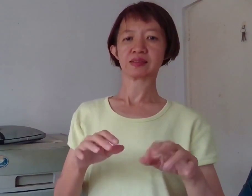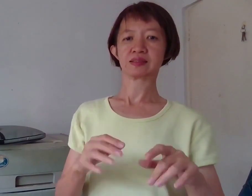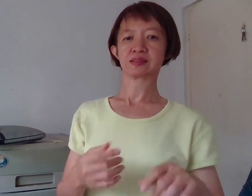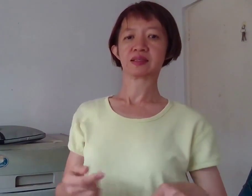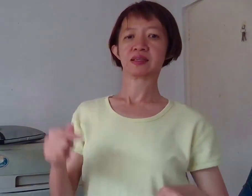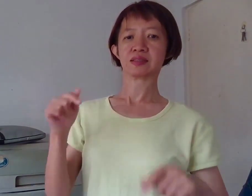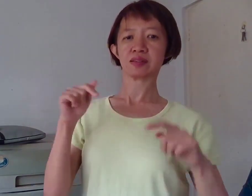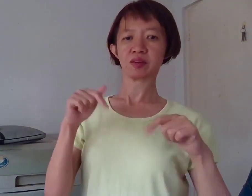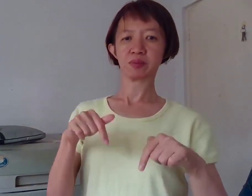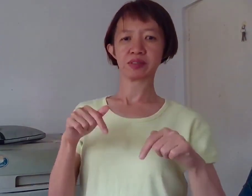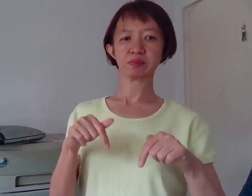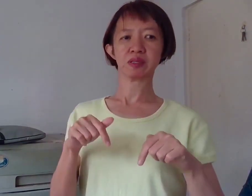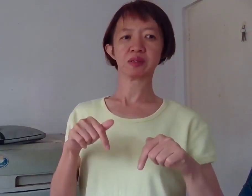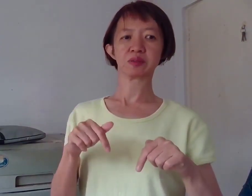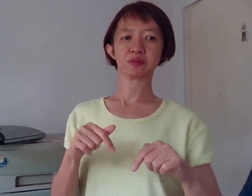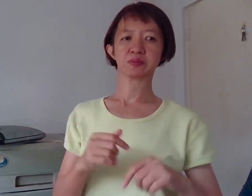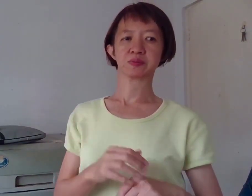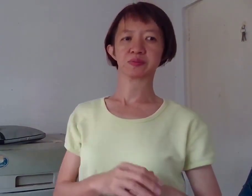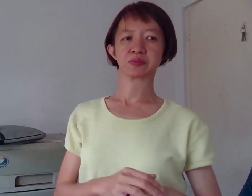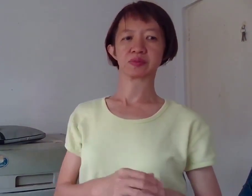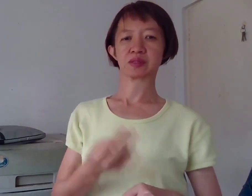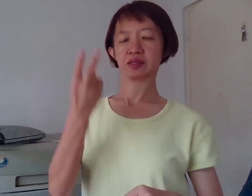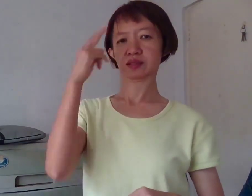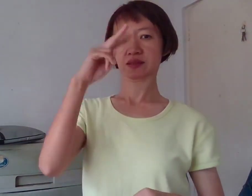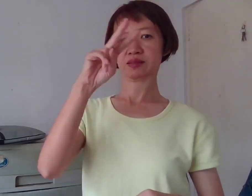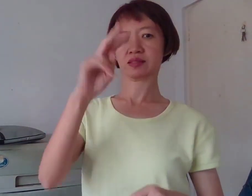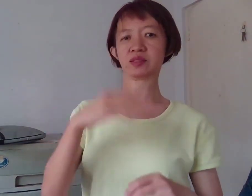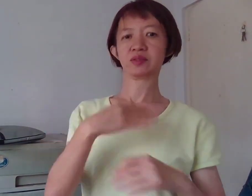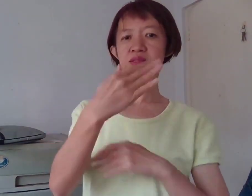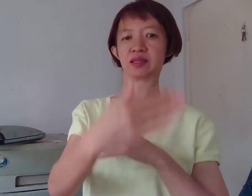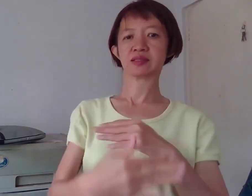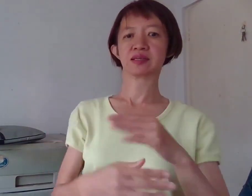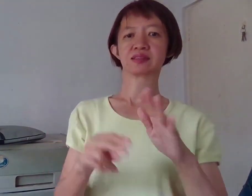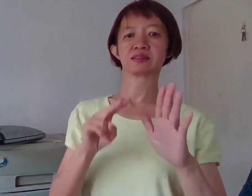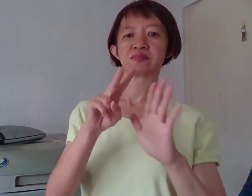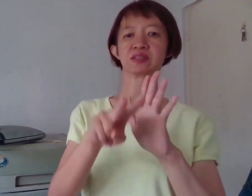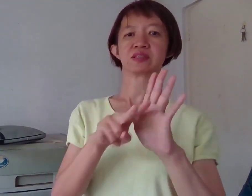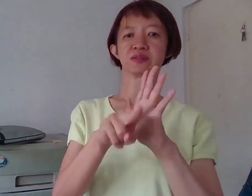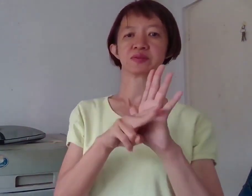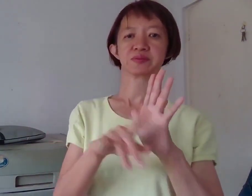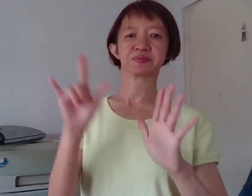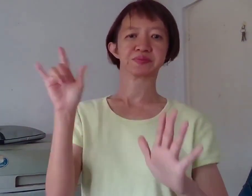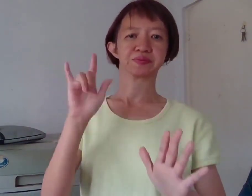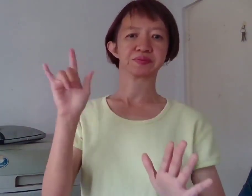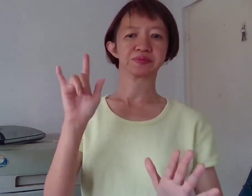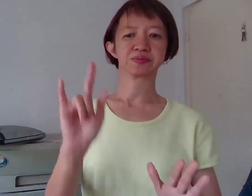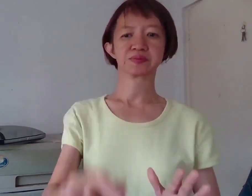please write in the comments below. See you in the next video.